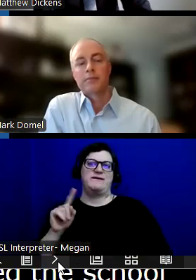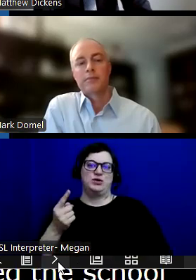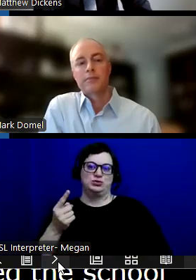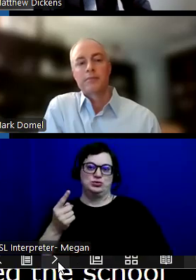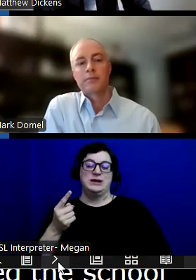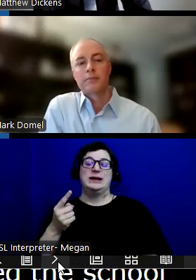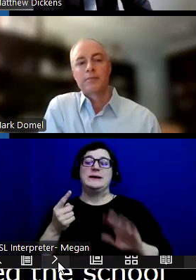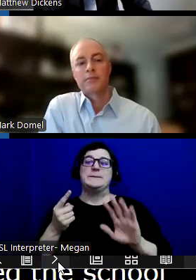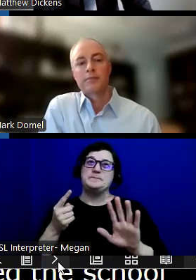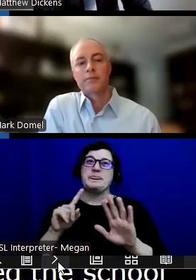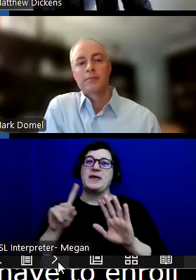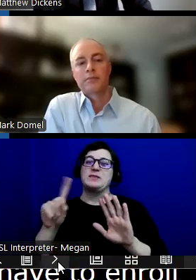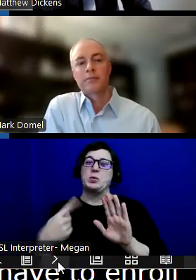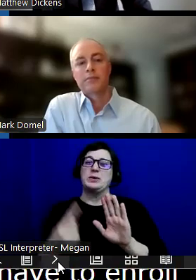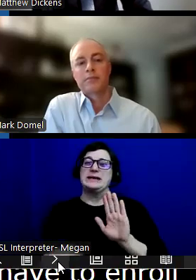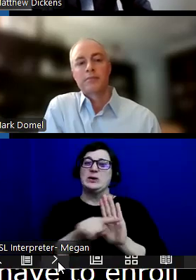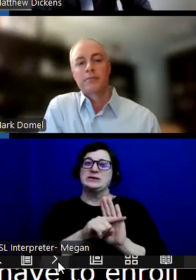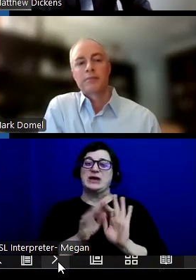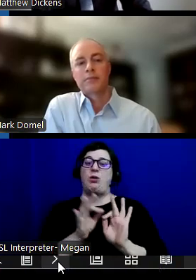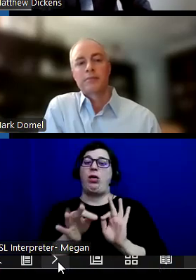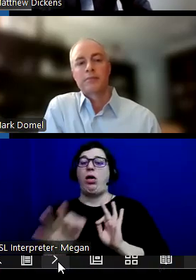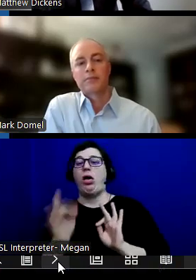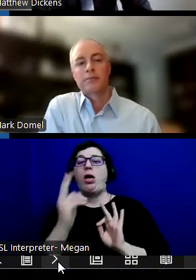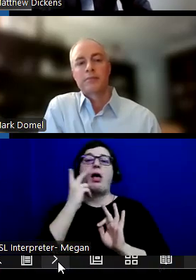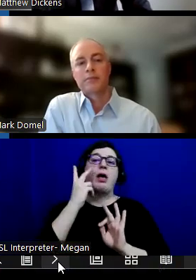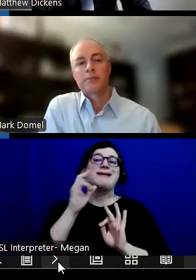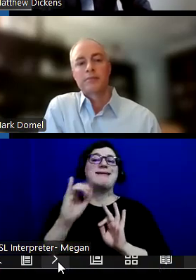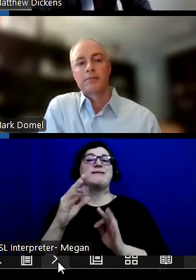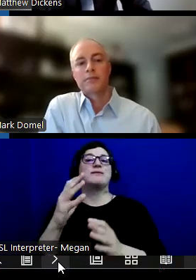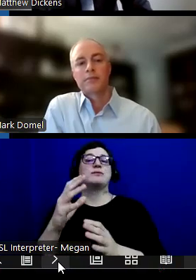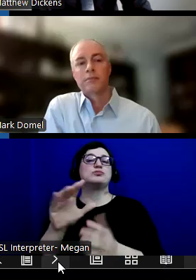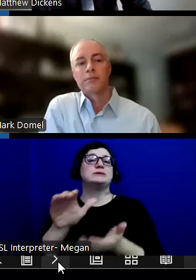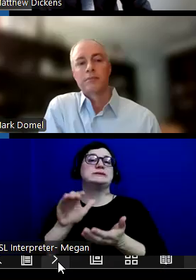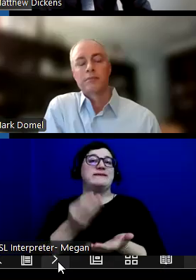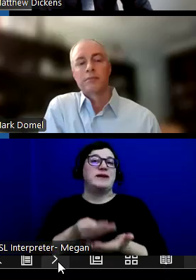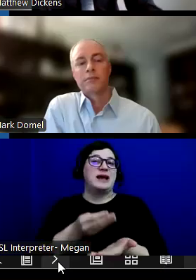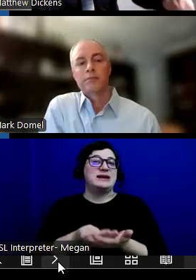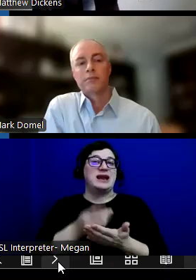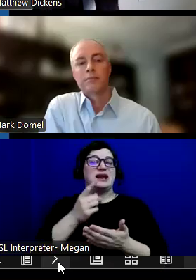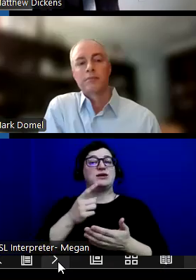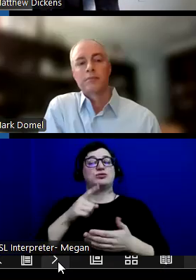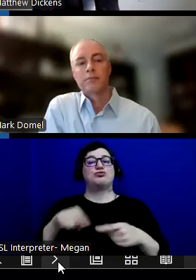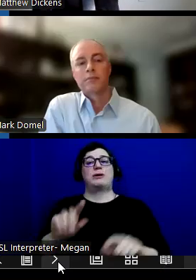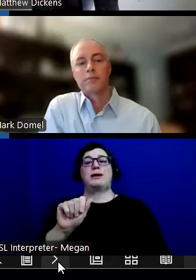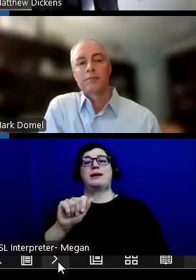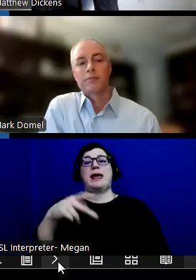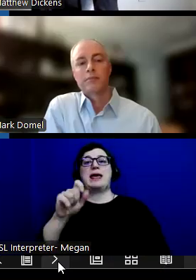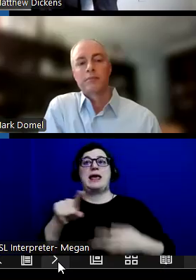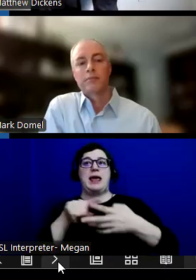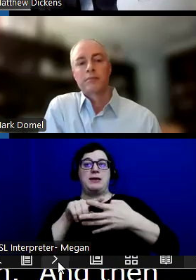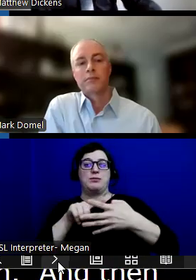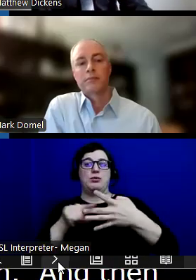The only downside to possibly waiting to see if you receive funding in early April is that there may not be